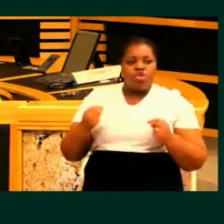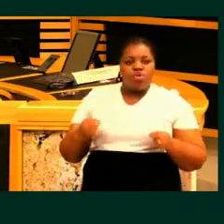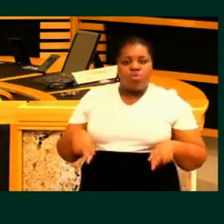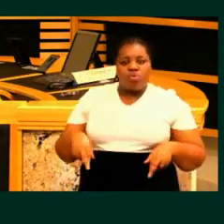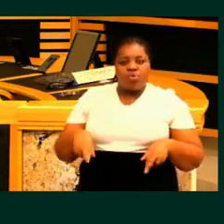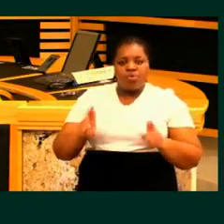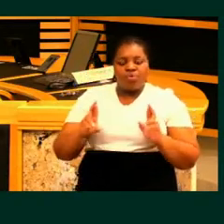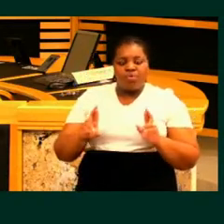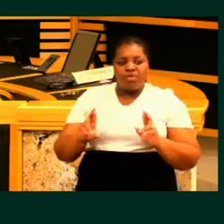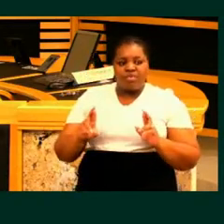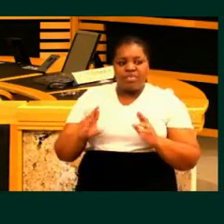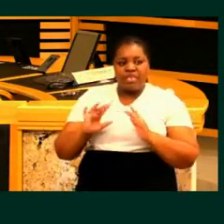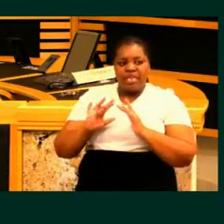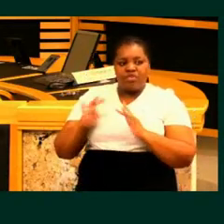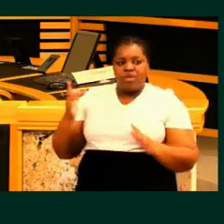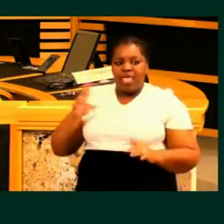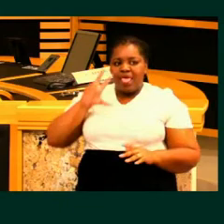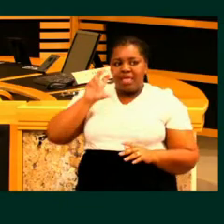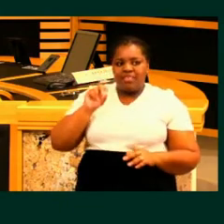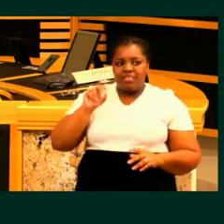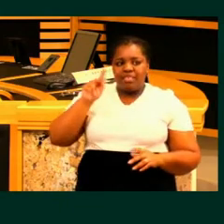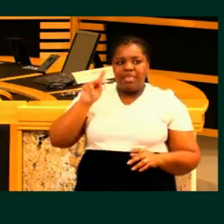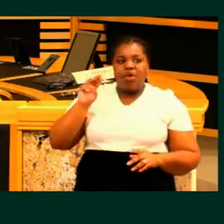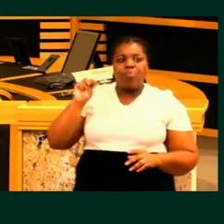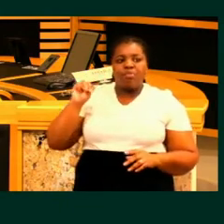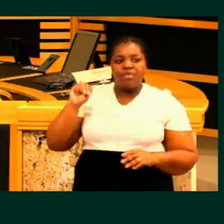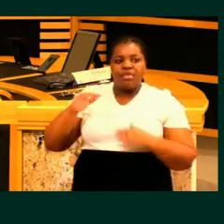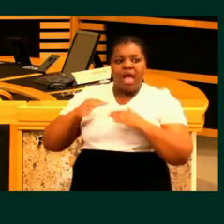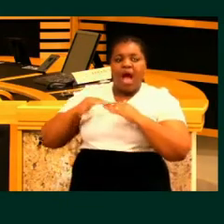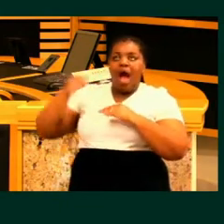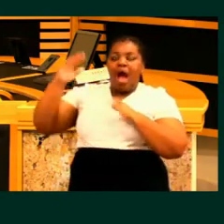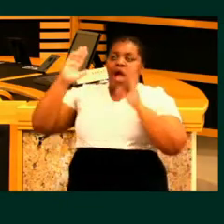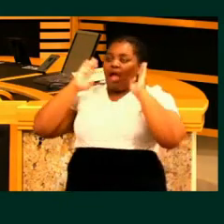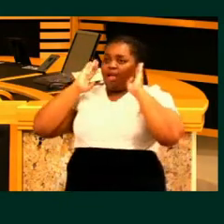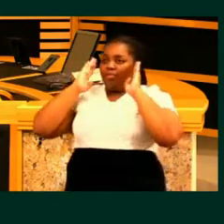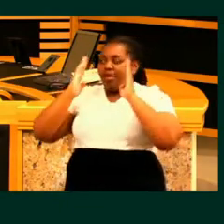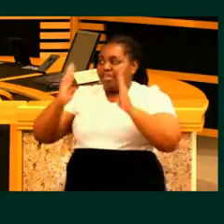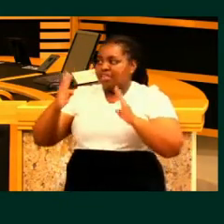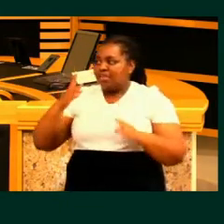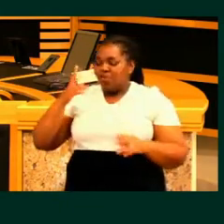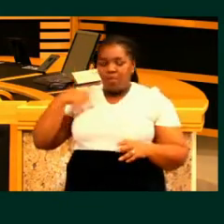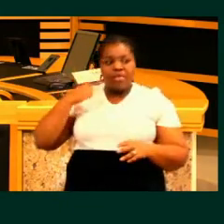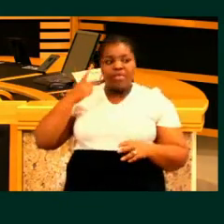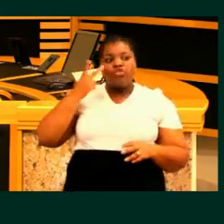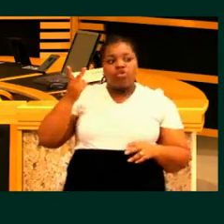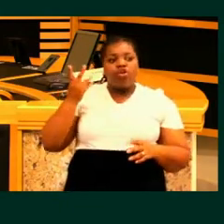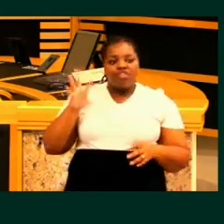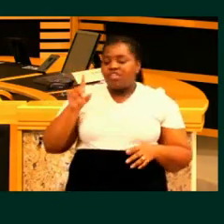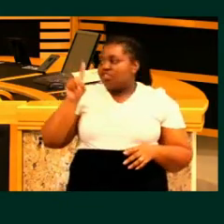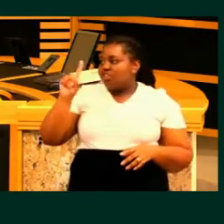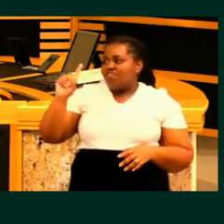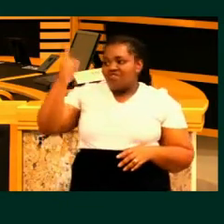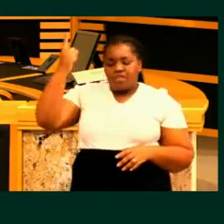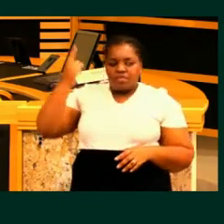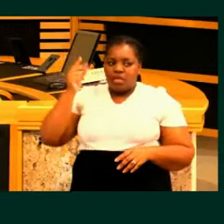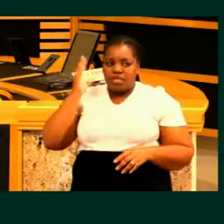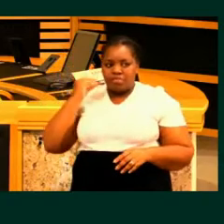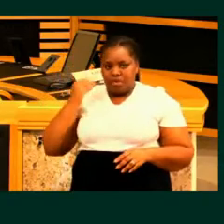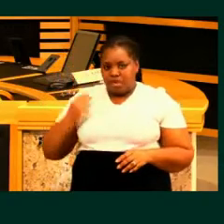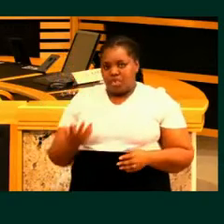Network 80 km High Bridge C first